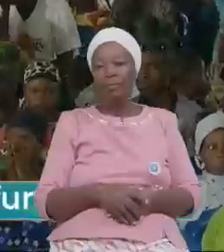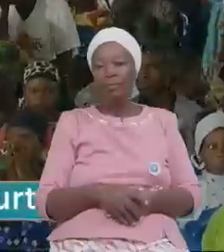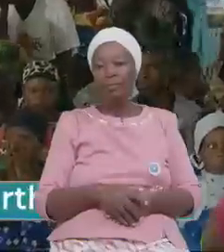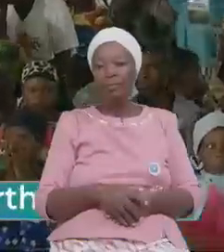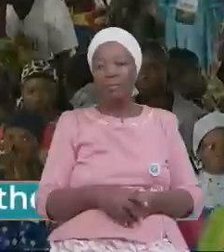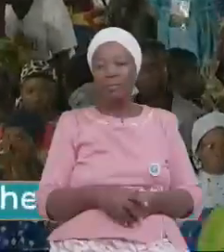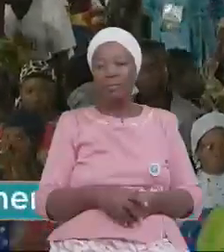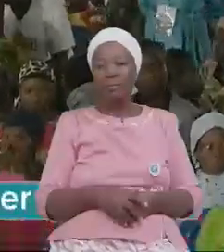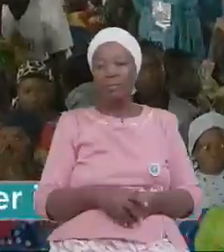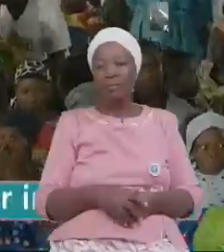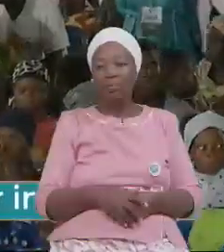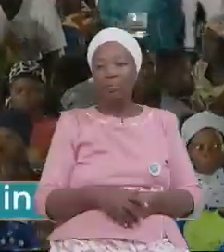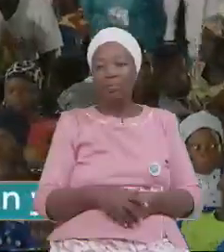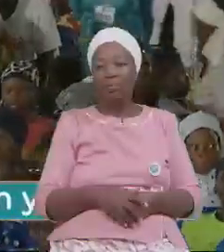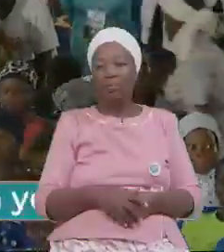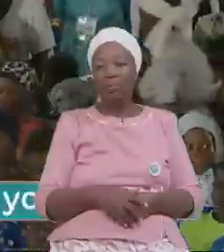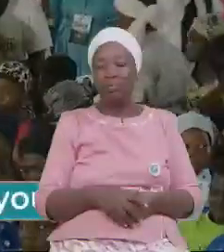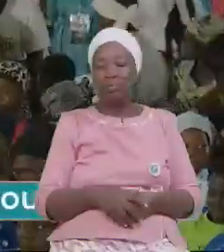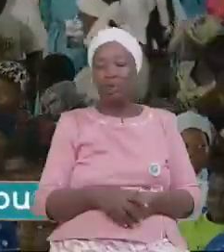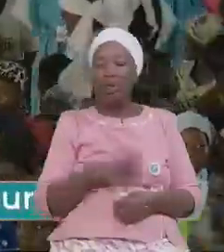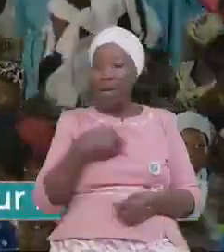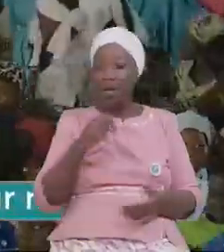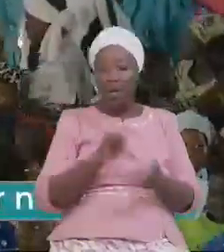Gather all the information needed.